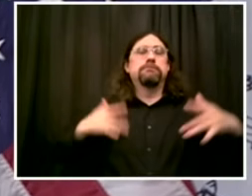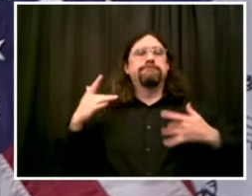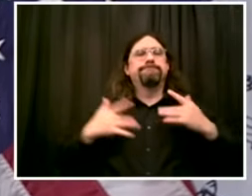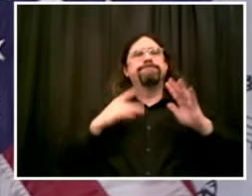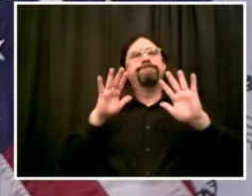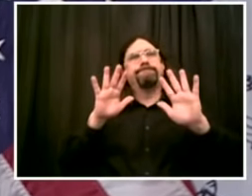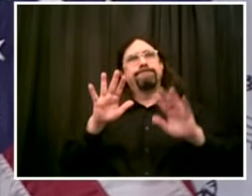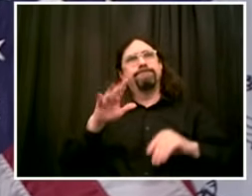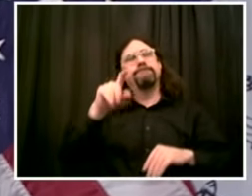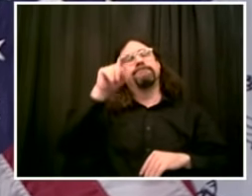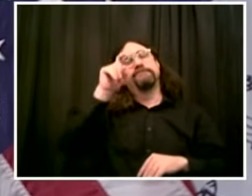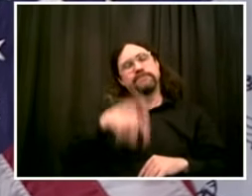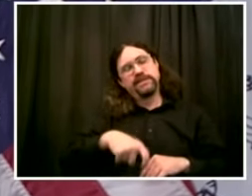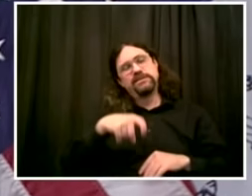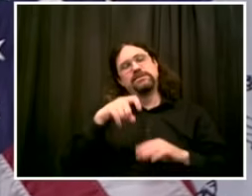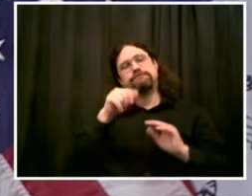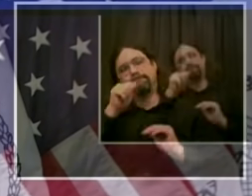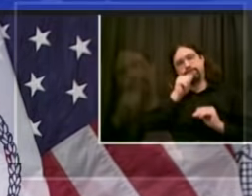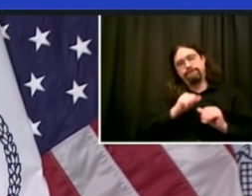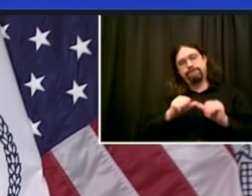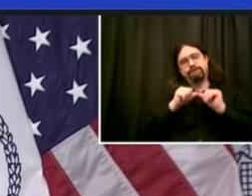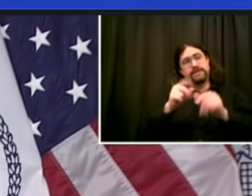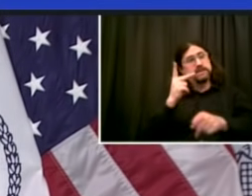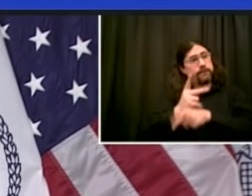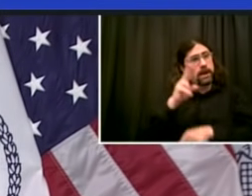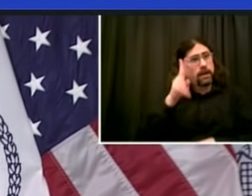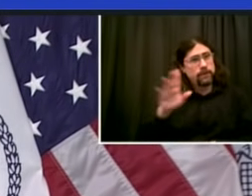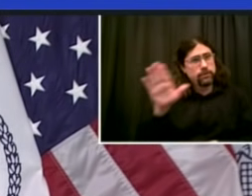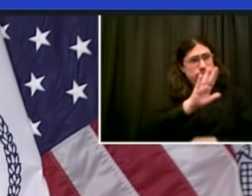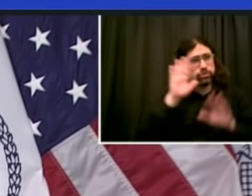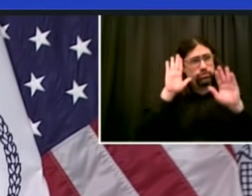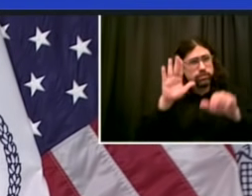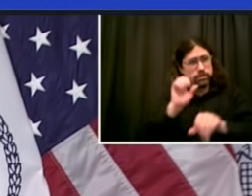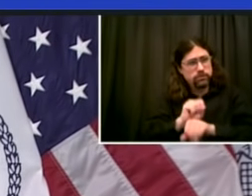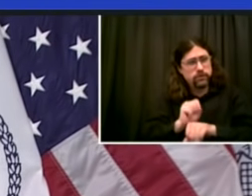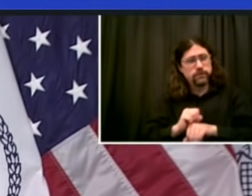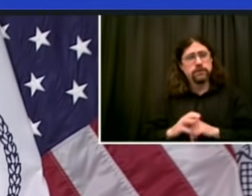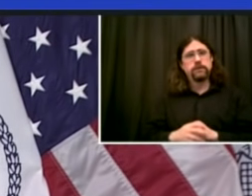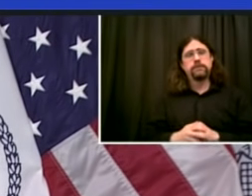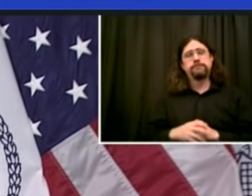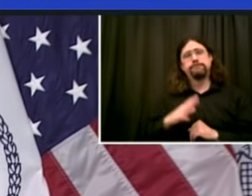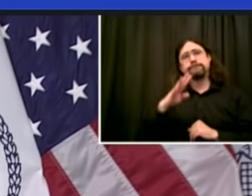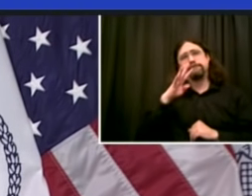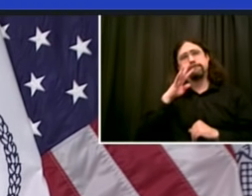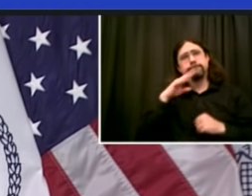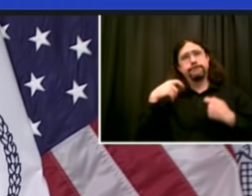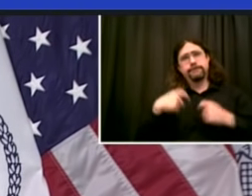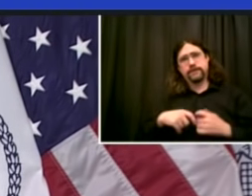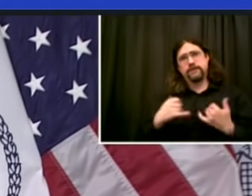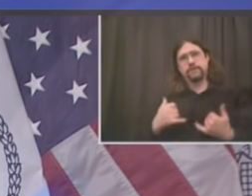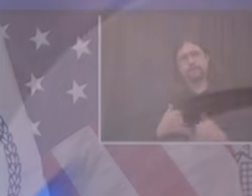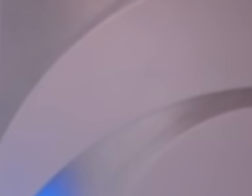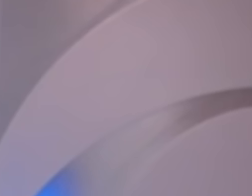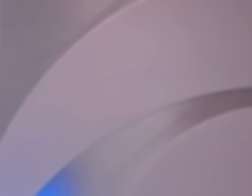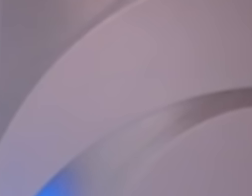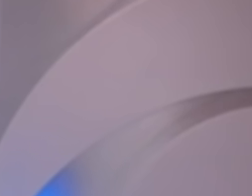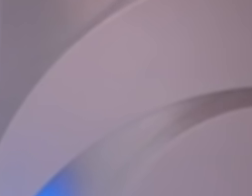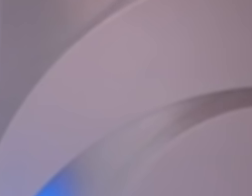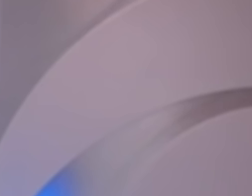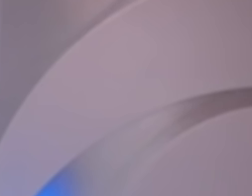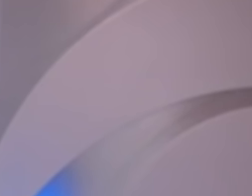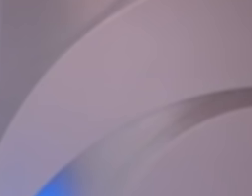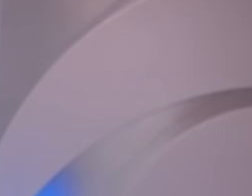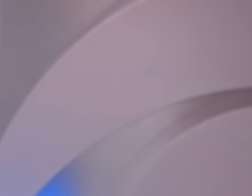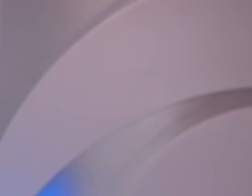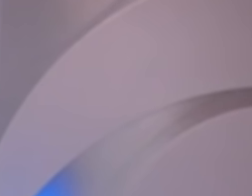Aunque ya tenemos nuevas armas. You've been listening to Mayor de Blasio give an update on the coronavirus outbreak in New York